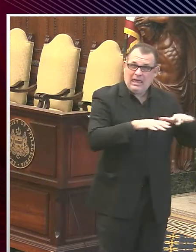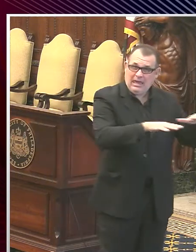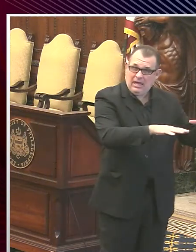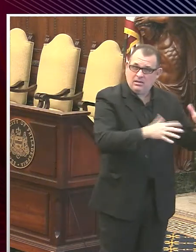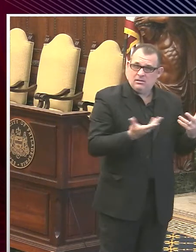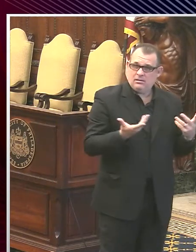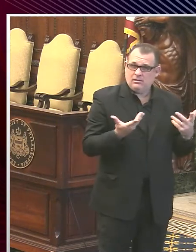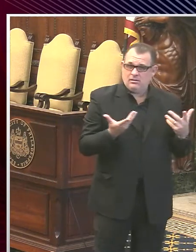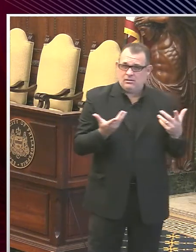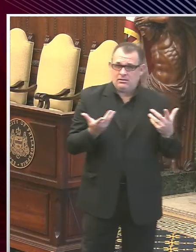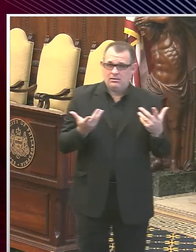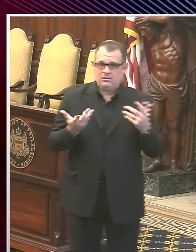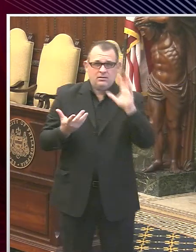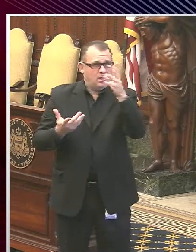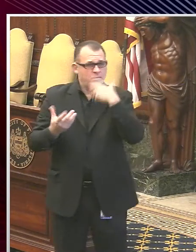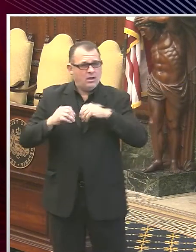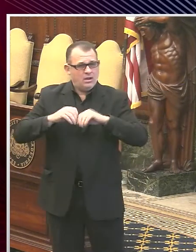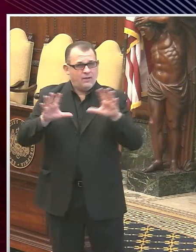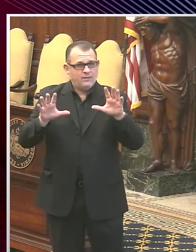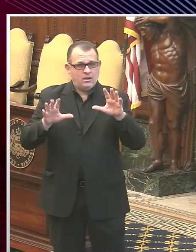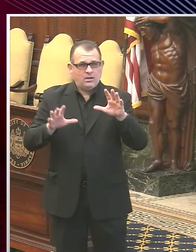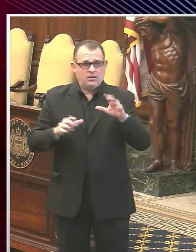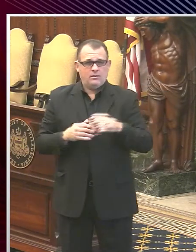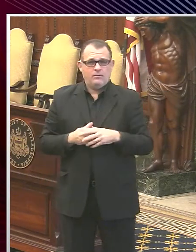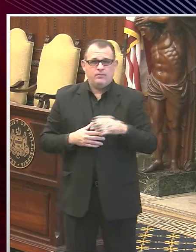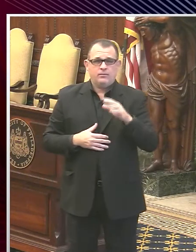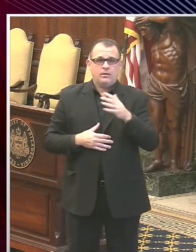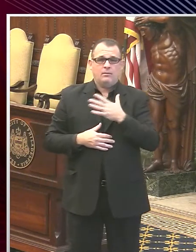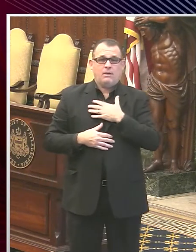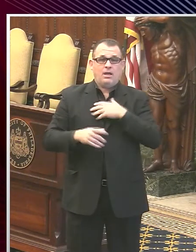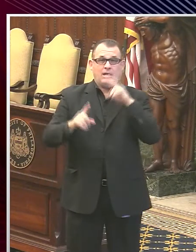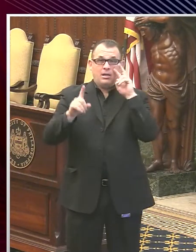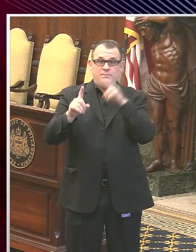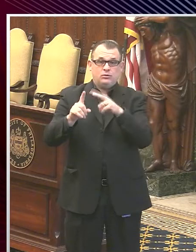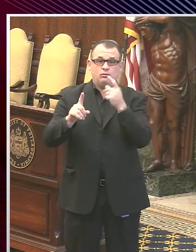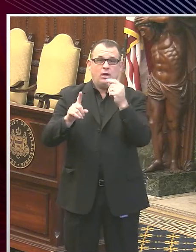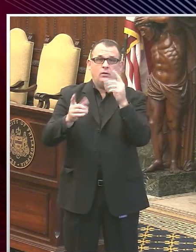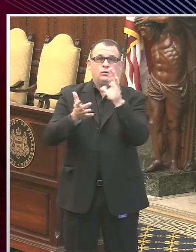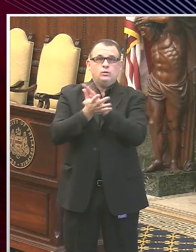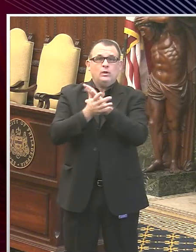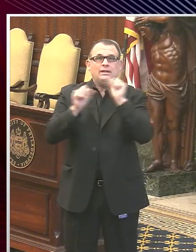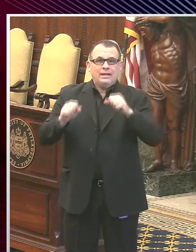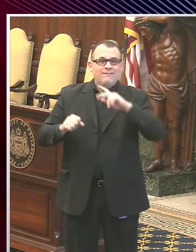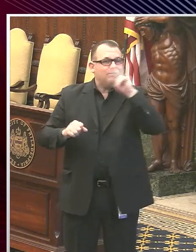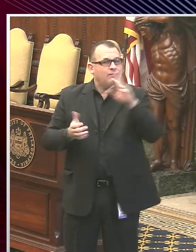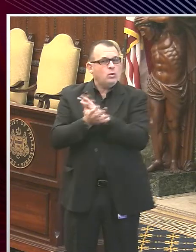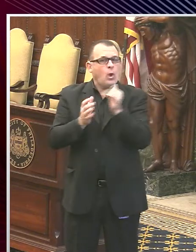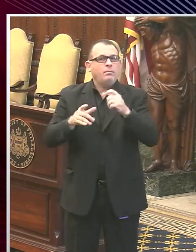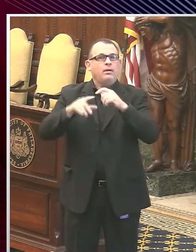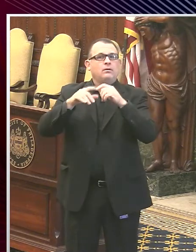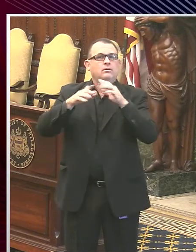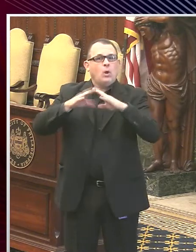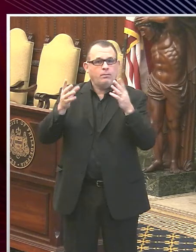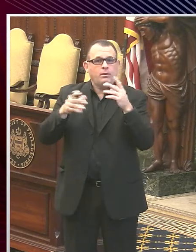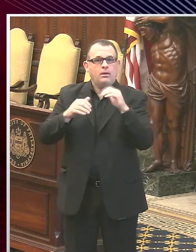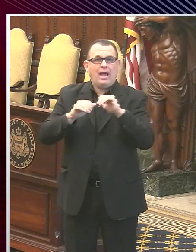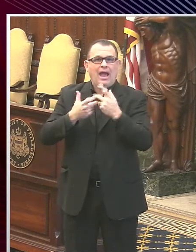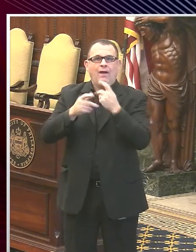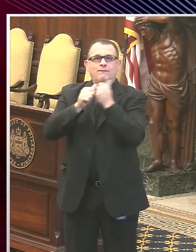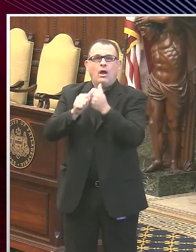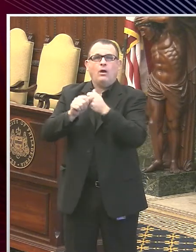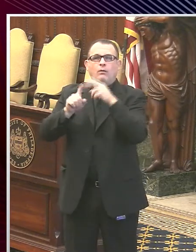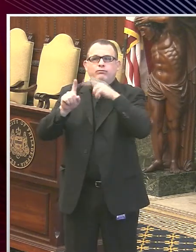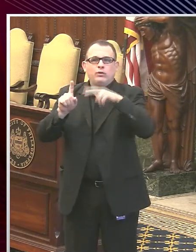been our position that schools in Philadelphia can be open if they follow safety precautions. We have allowed the schools to be open until the most